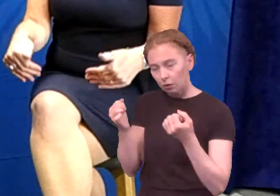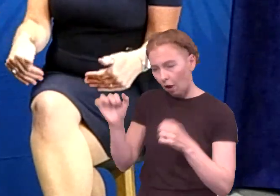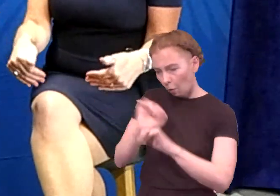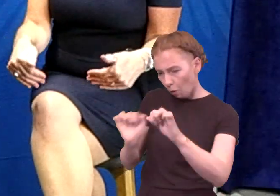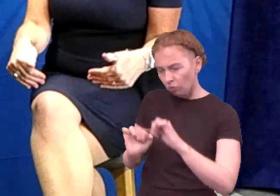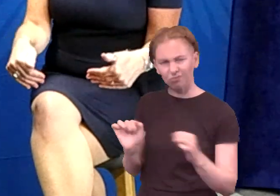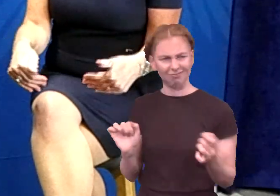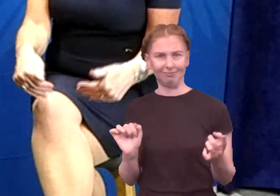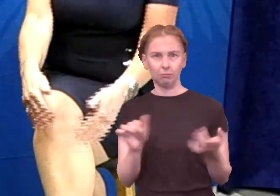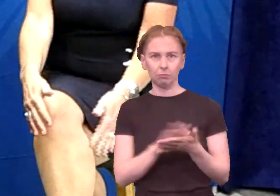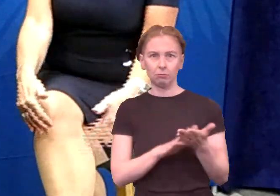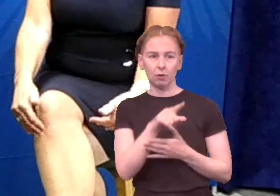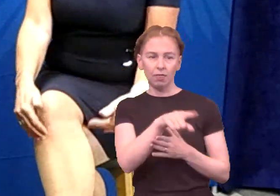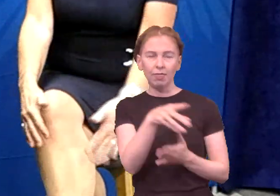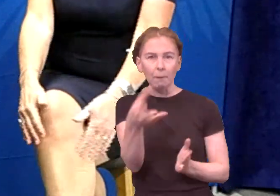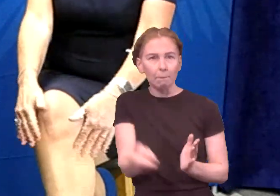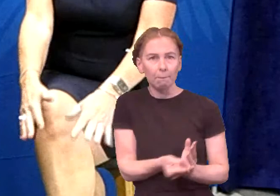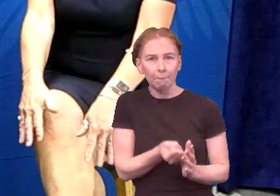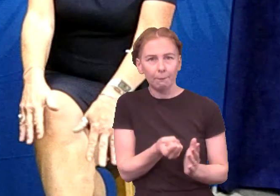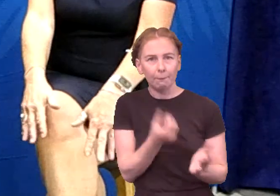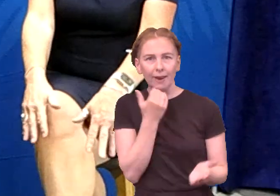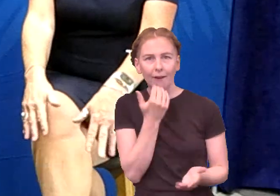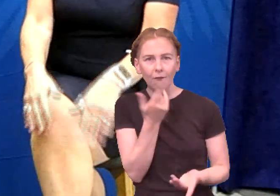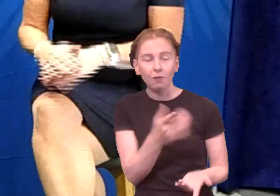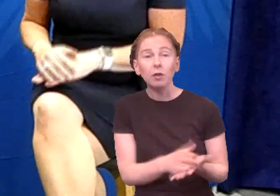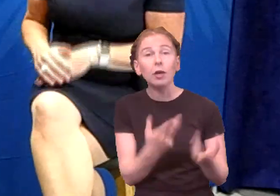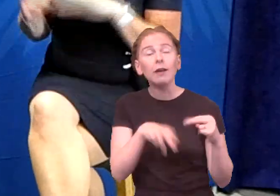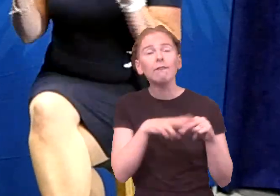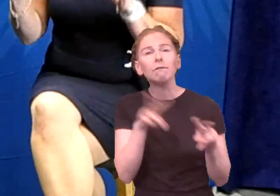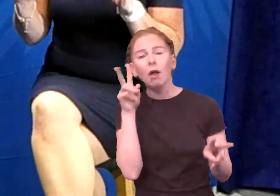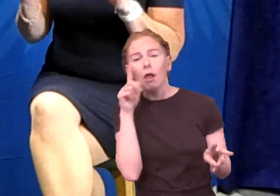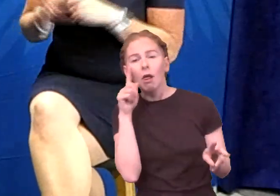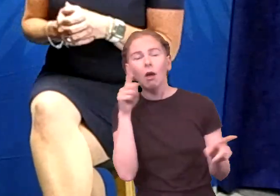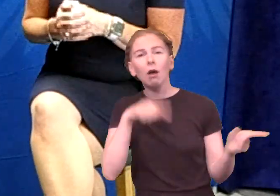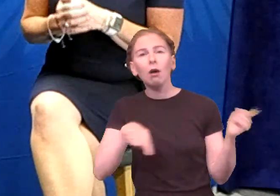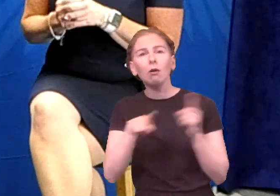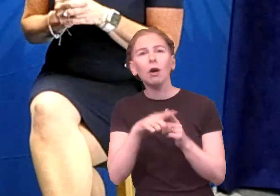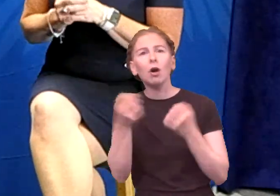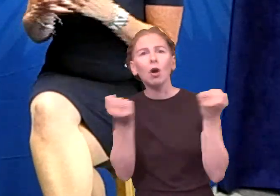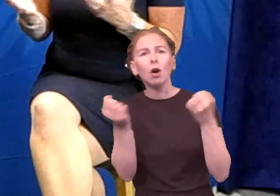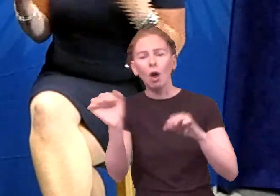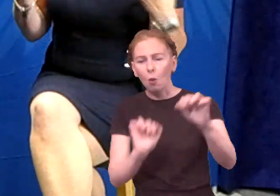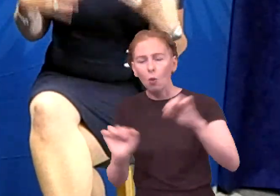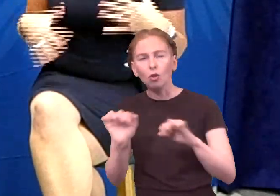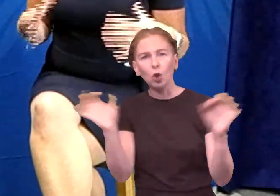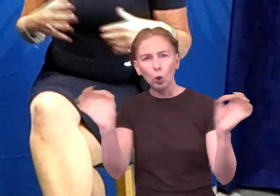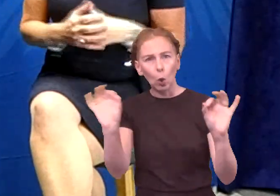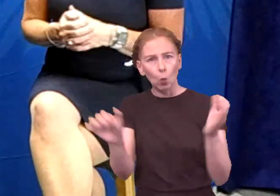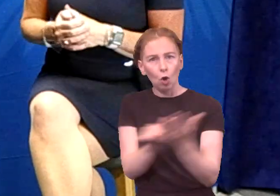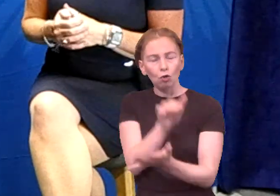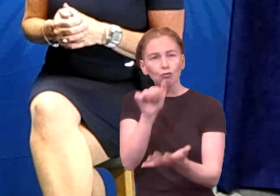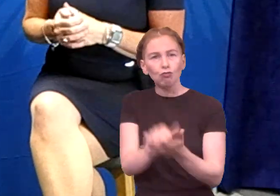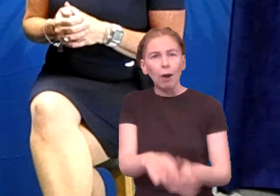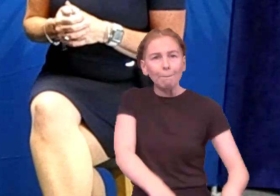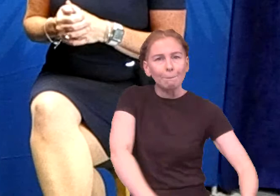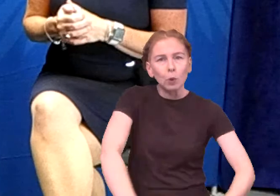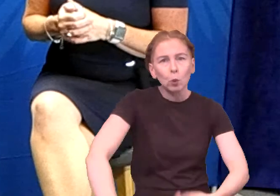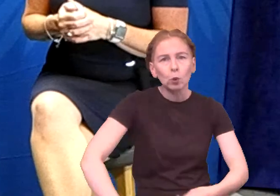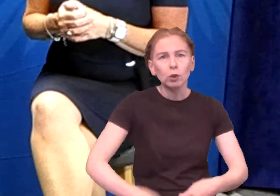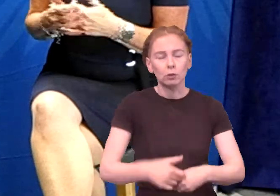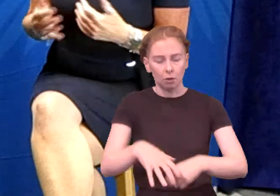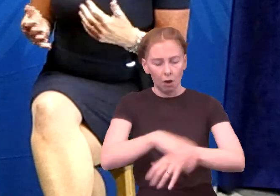and nobody's got proper welly boots on or gloves or that sort of protective